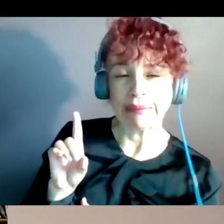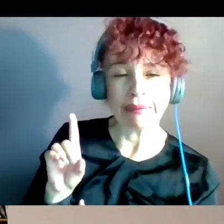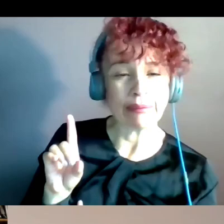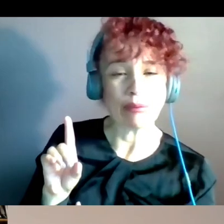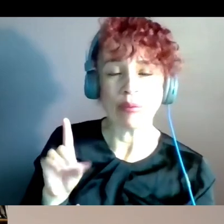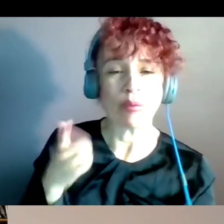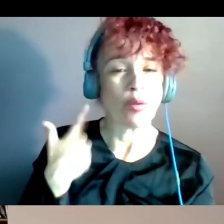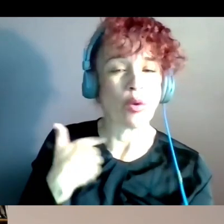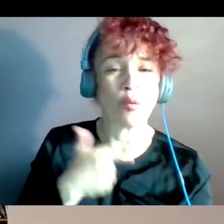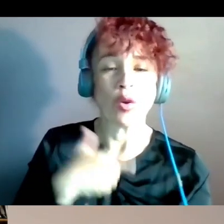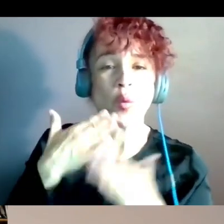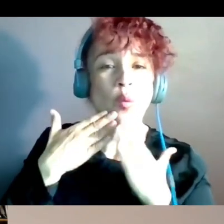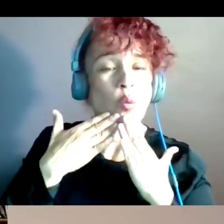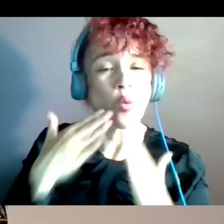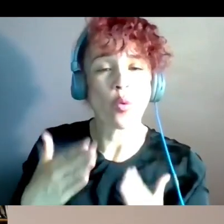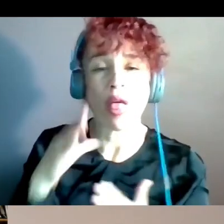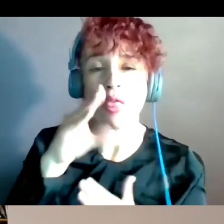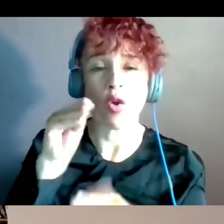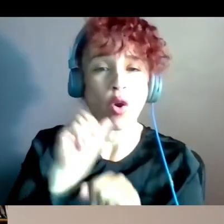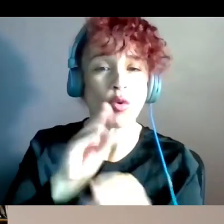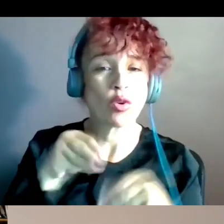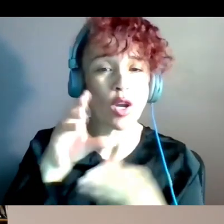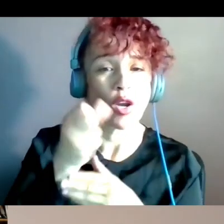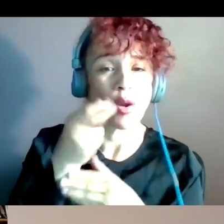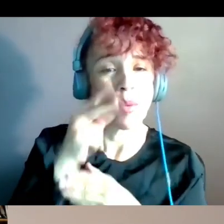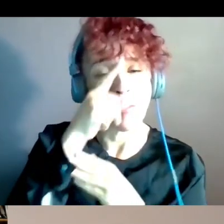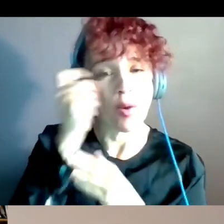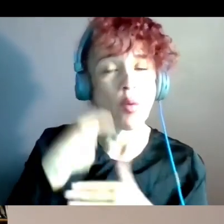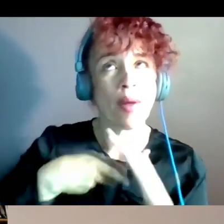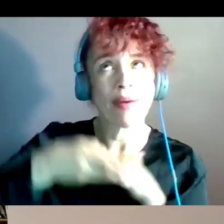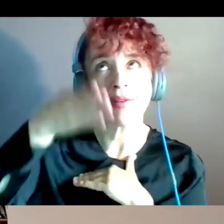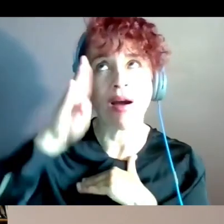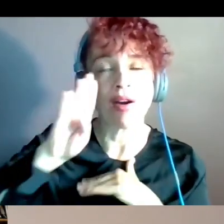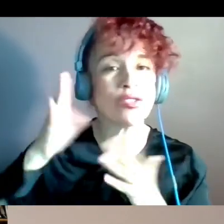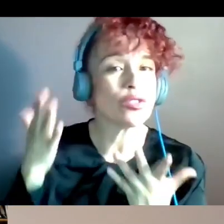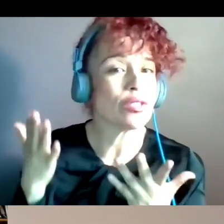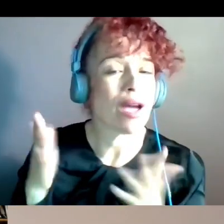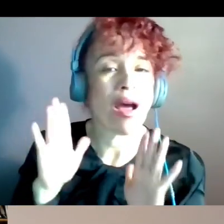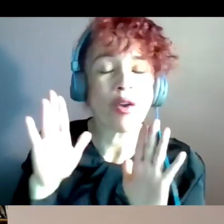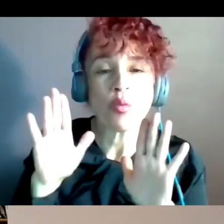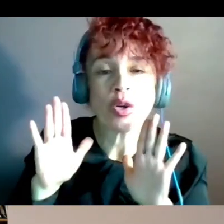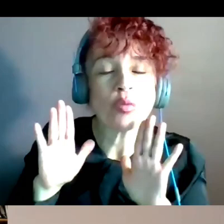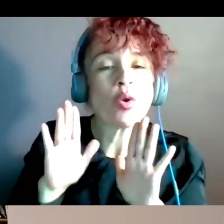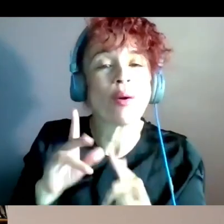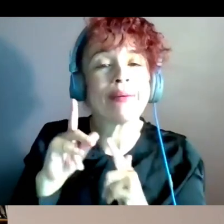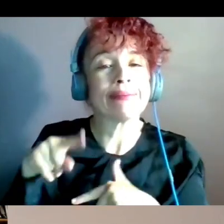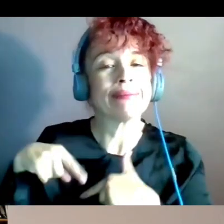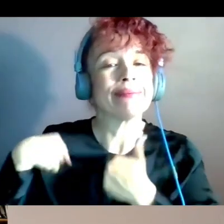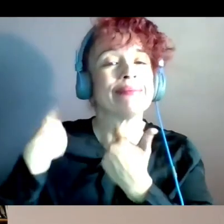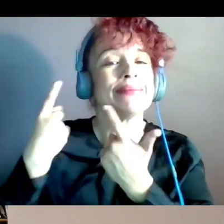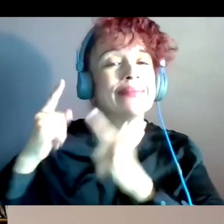just very grateful that the co-worker gave you a carving knife because, oh my gosh, it's been incredible since then, hasn't